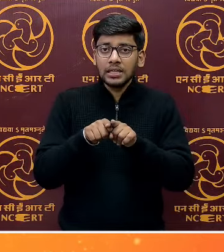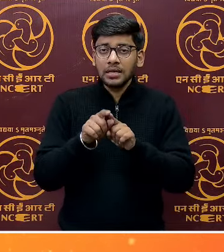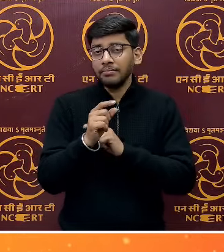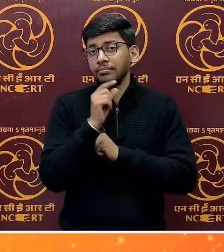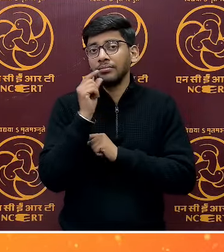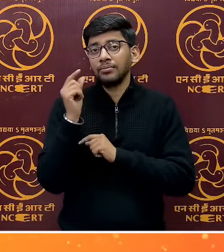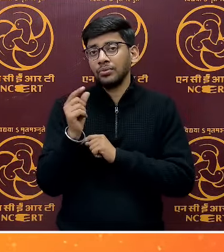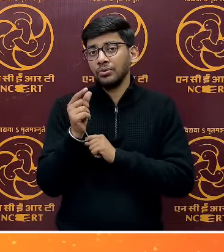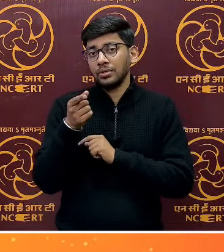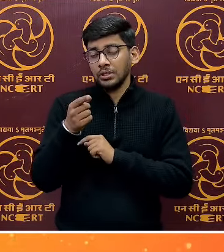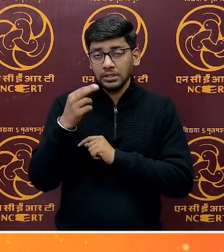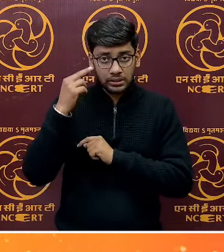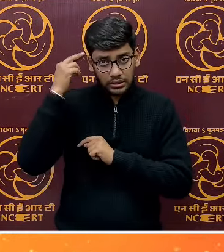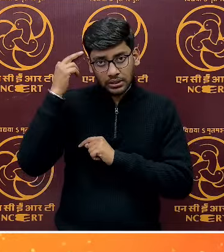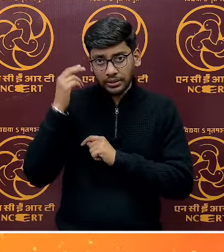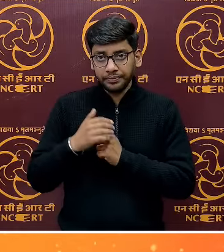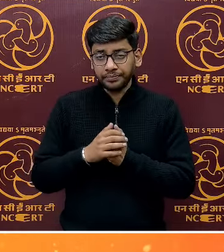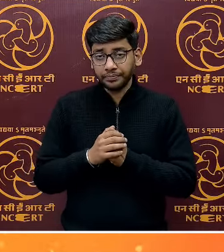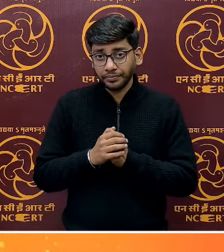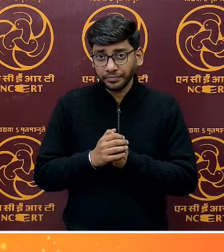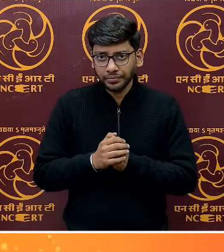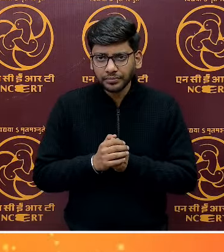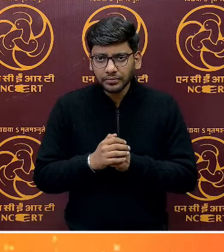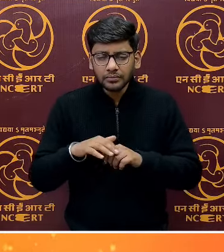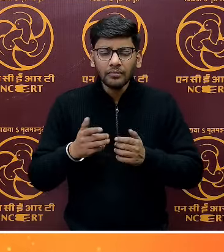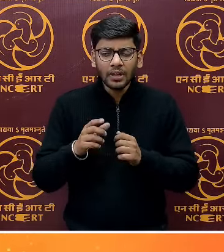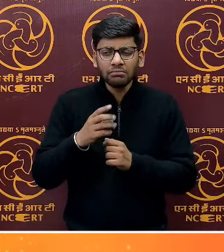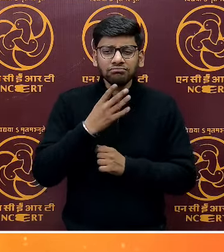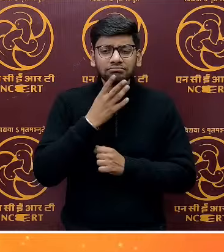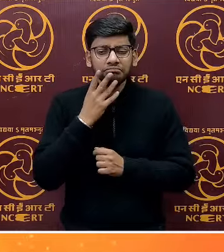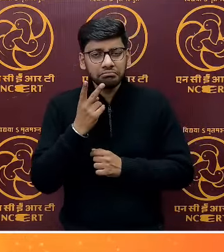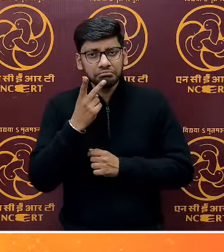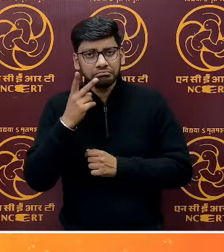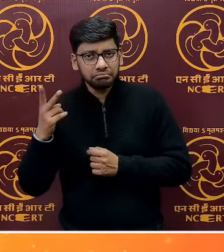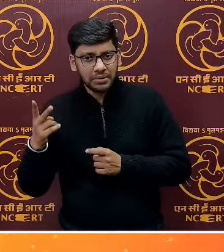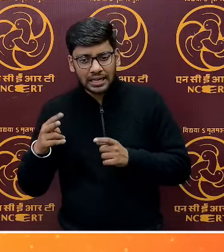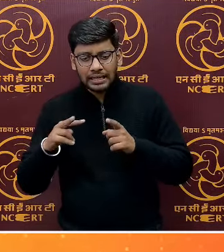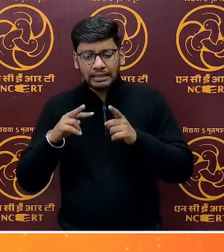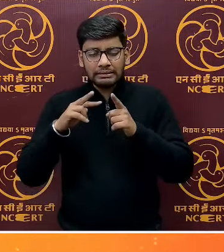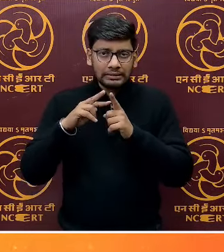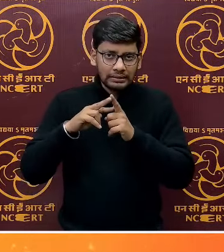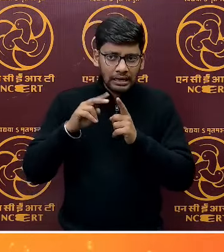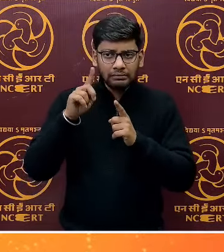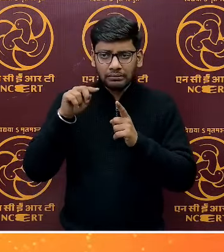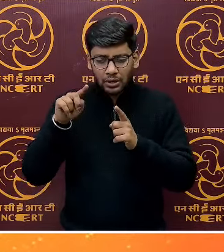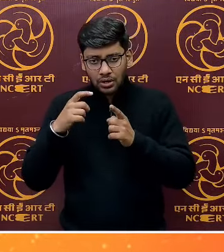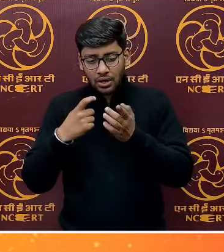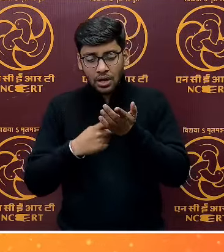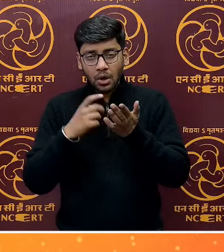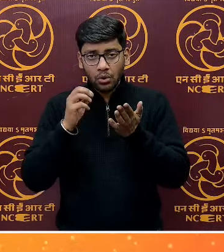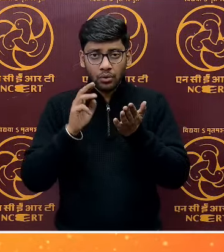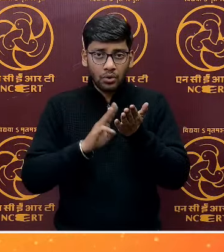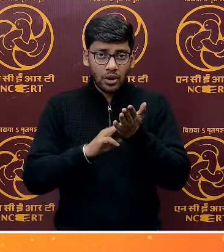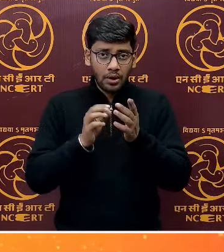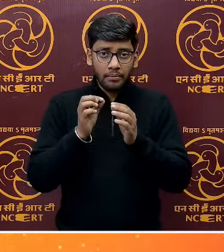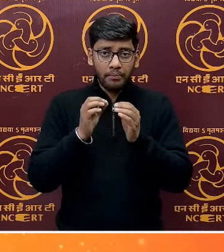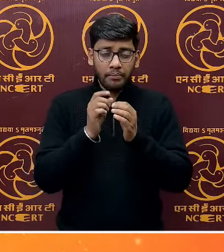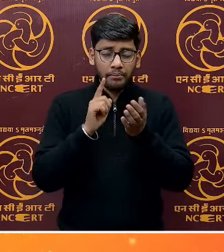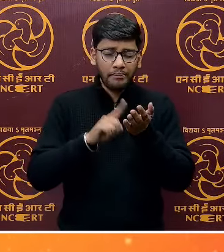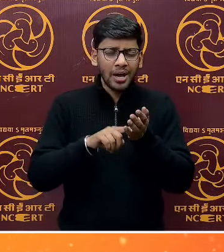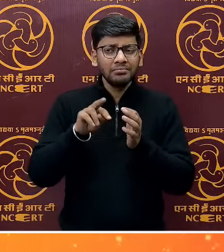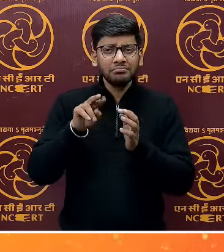is of course multi-shaped, generally shaped like a rhombus, which rhombus is